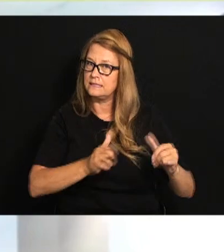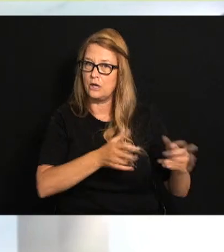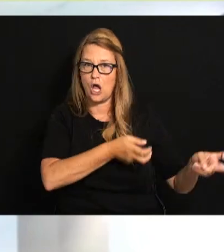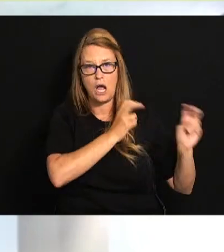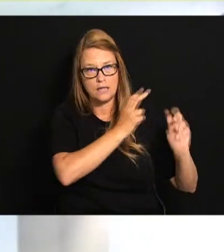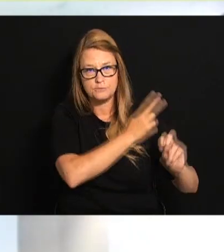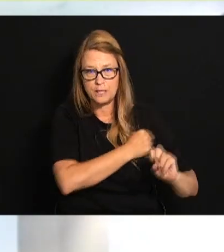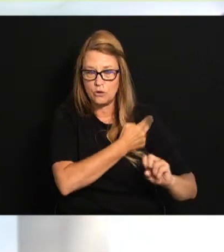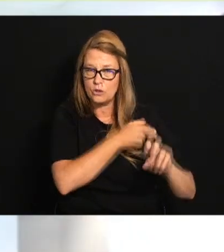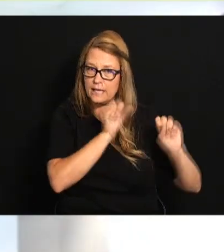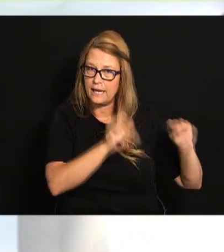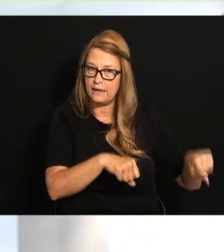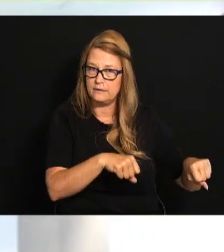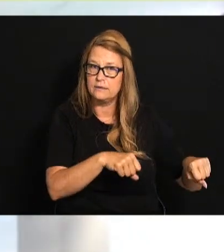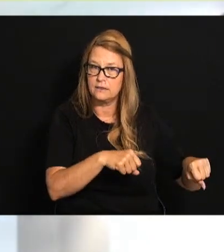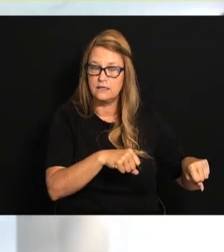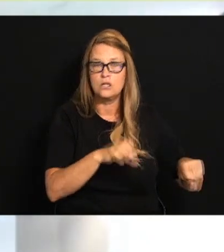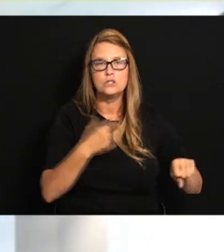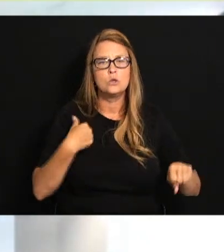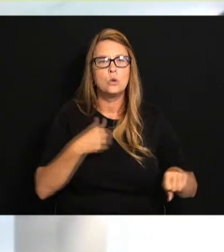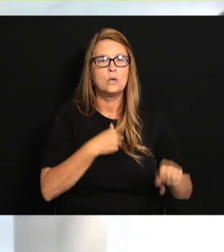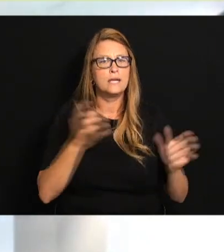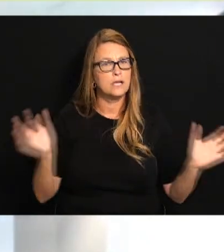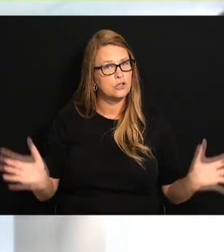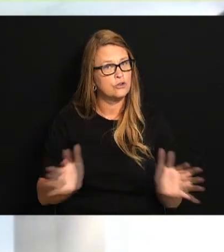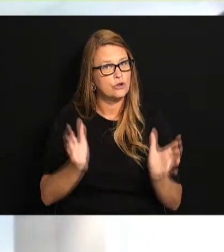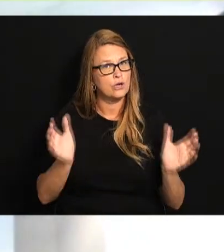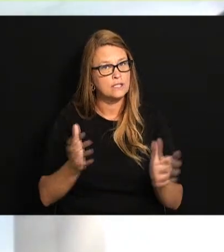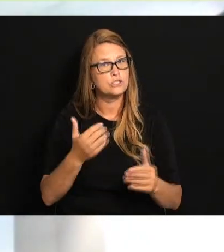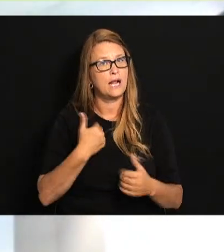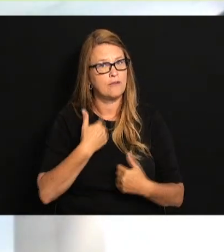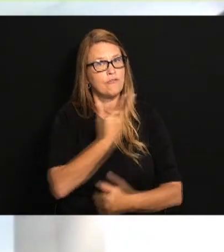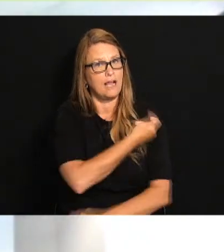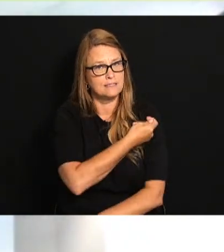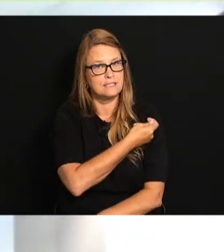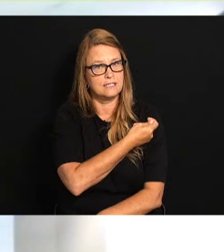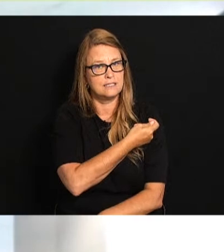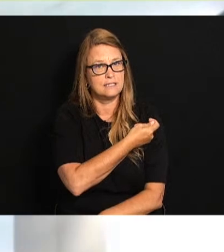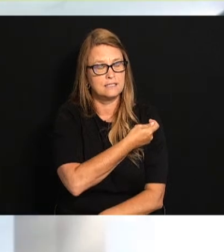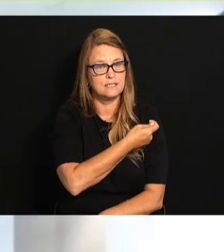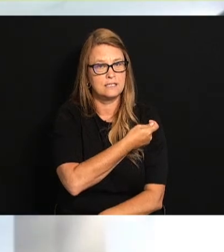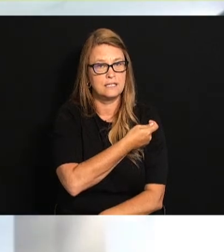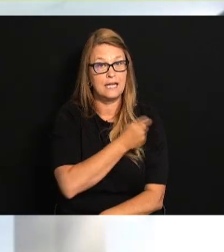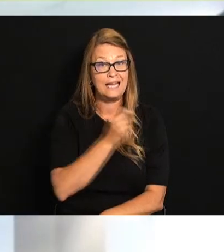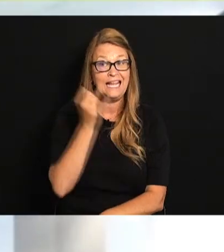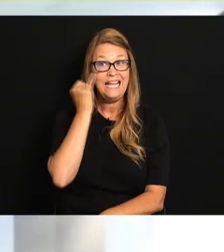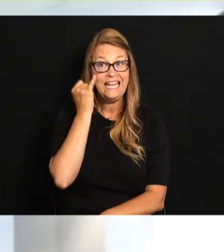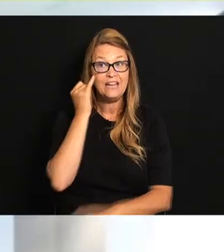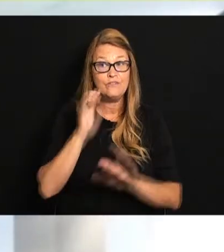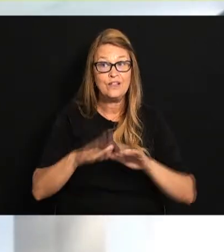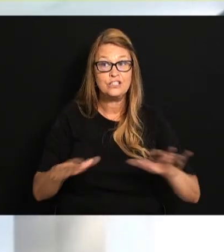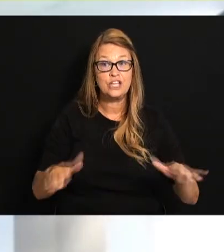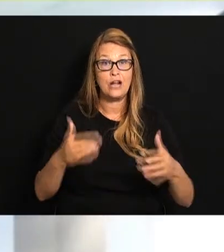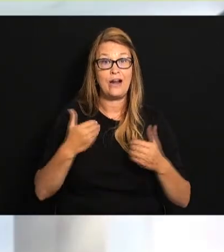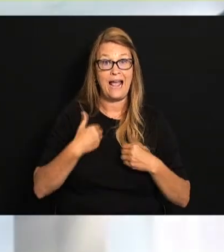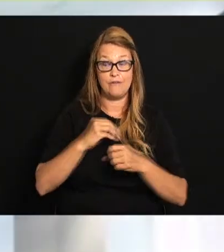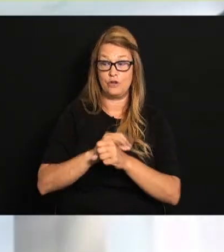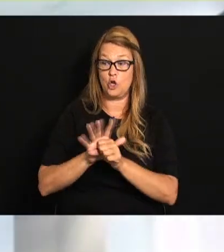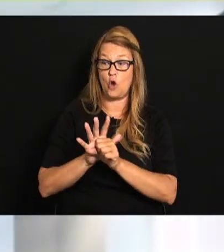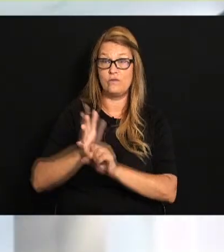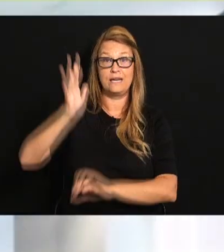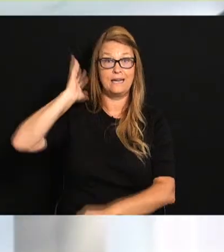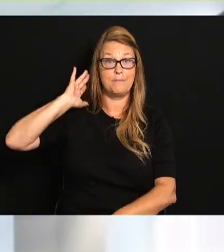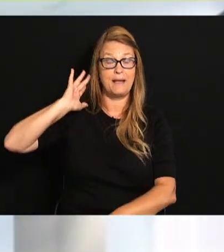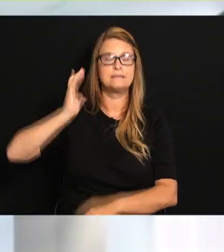hospital. So we encourage you to get vaccinated. Even if a child has had COVID-19 in the past, they should still